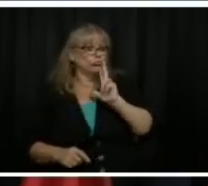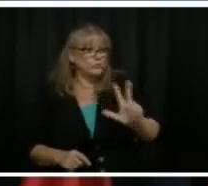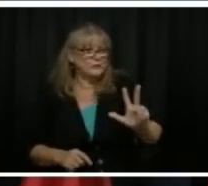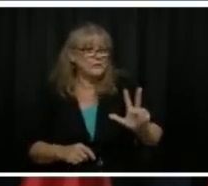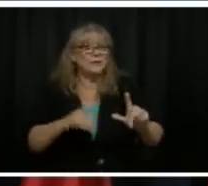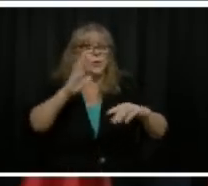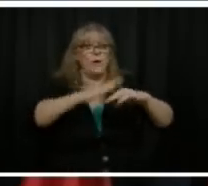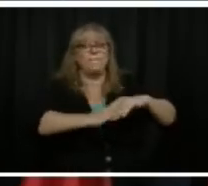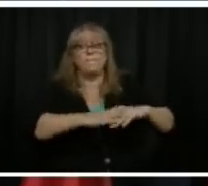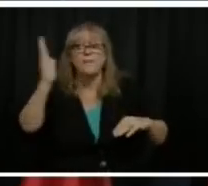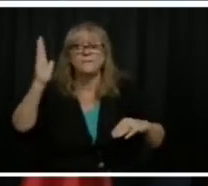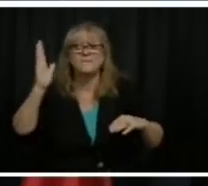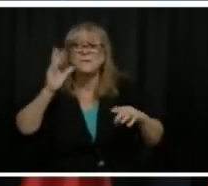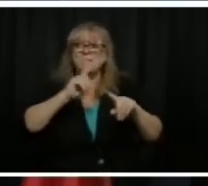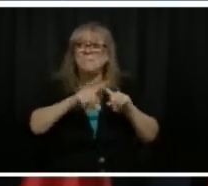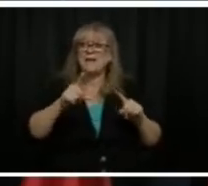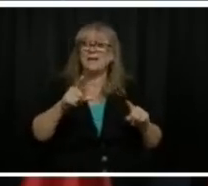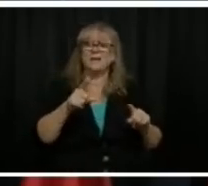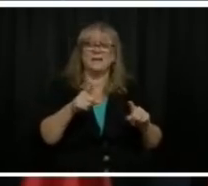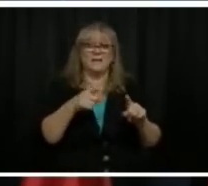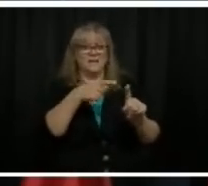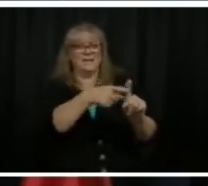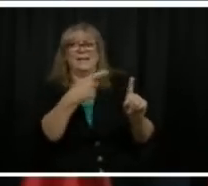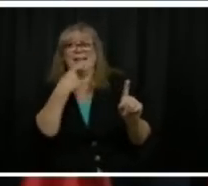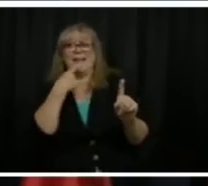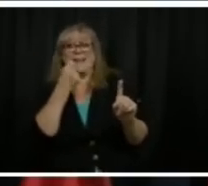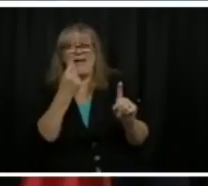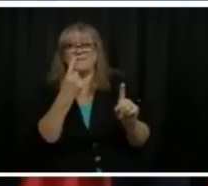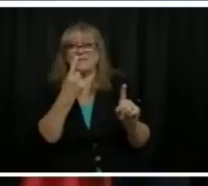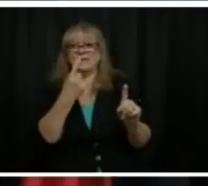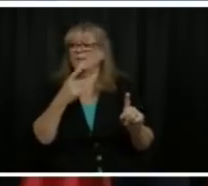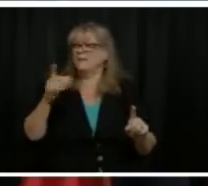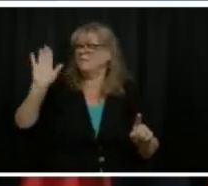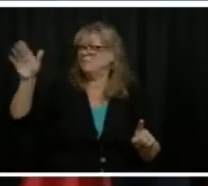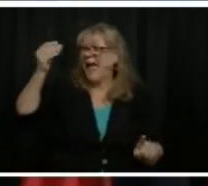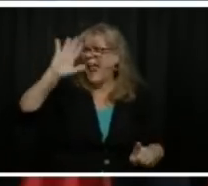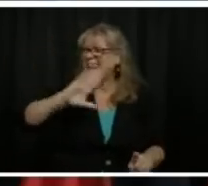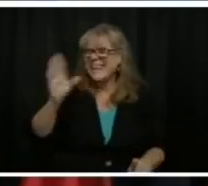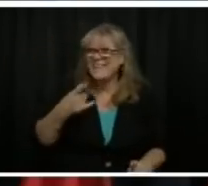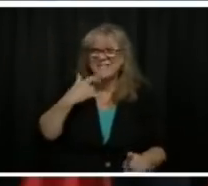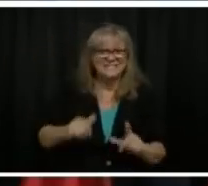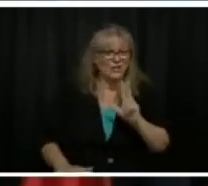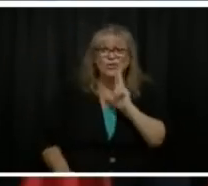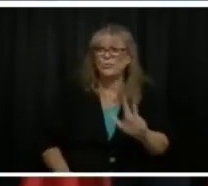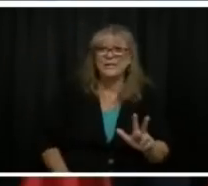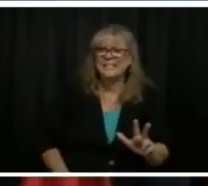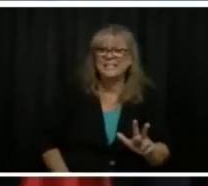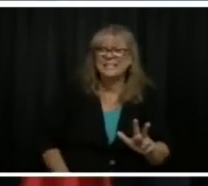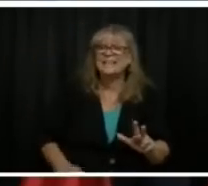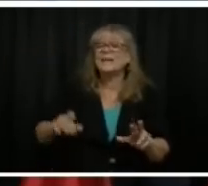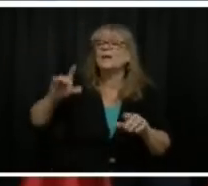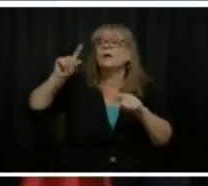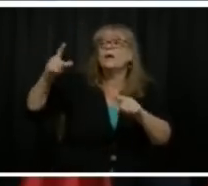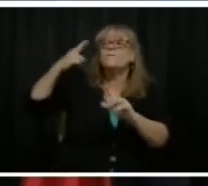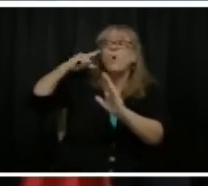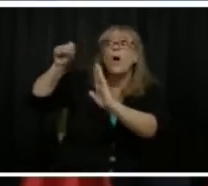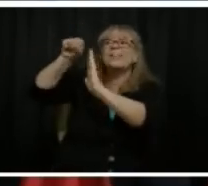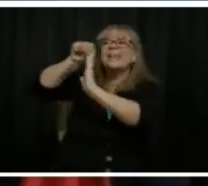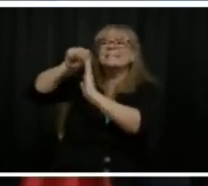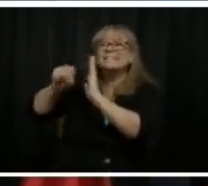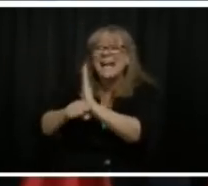You're asking for 11 and above, but Denver's saying 3-year-olds and up. Yeah, statewide it's over 10, and there's a lot of